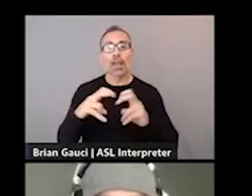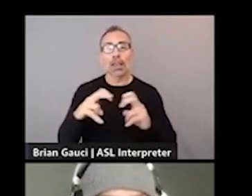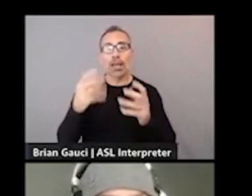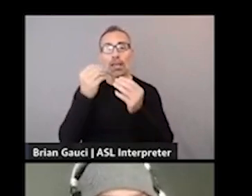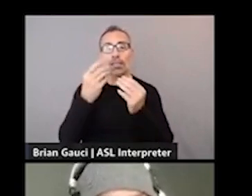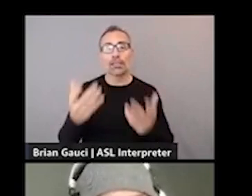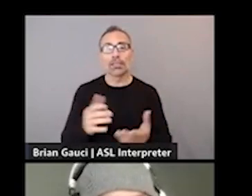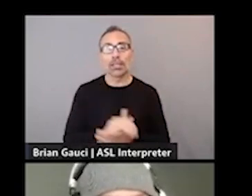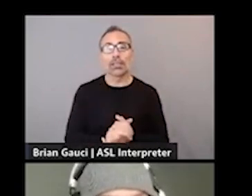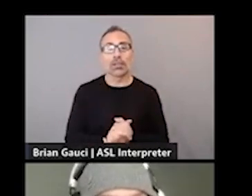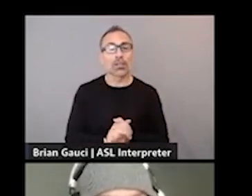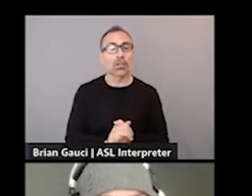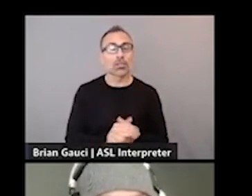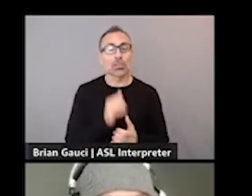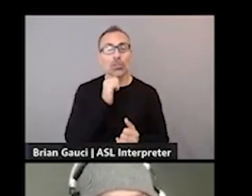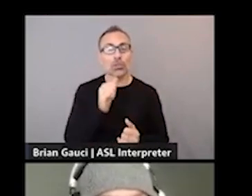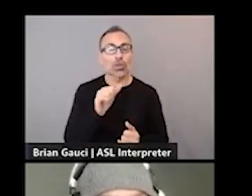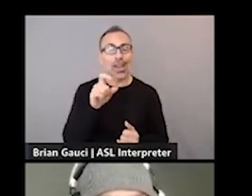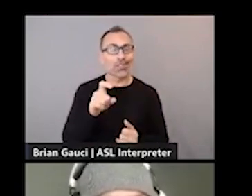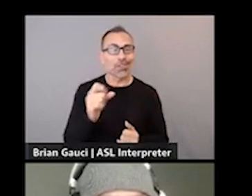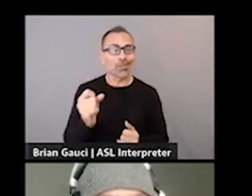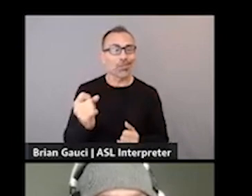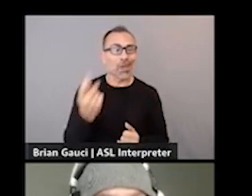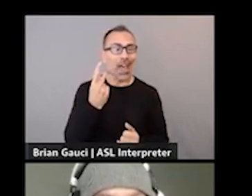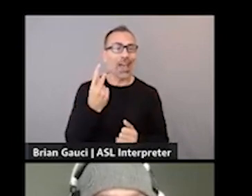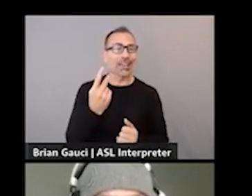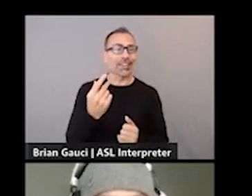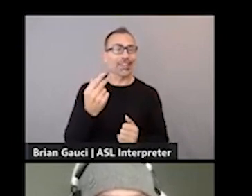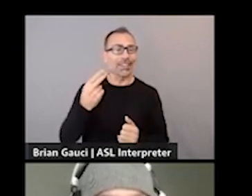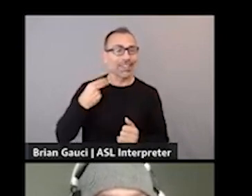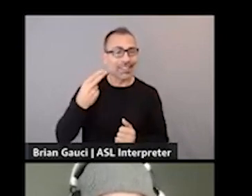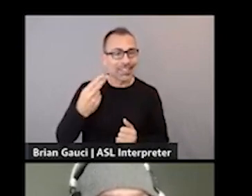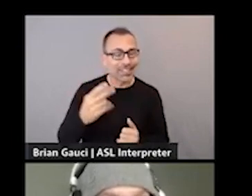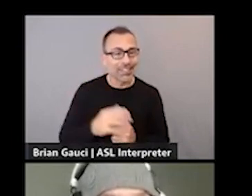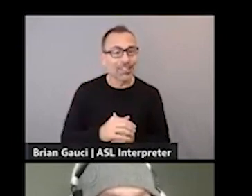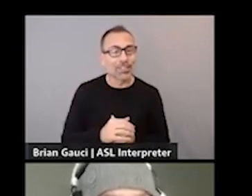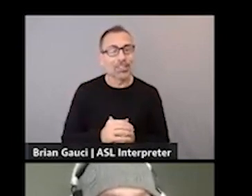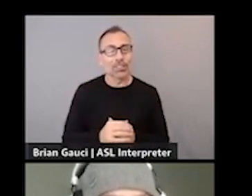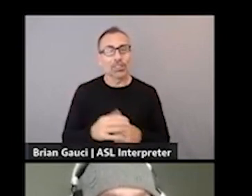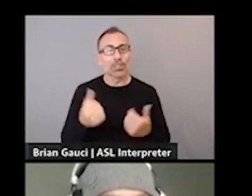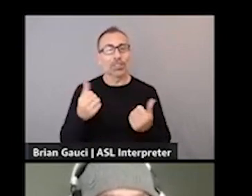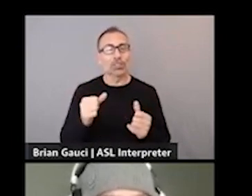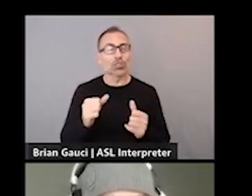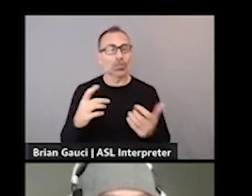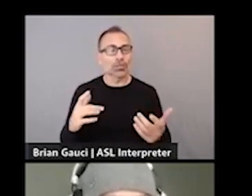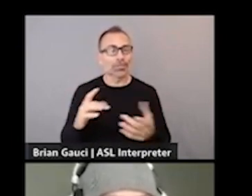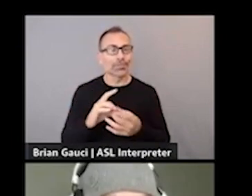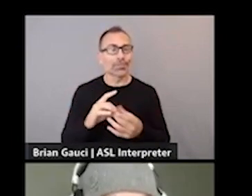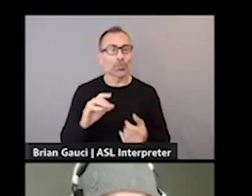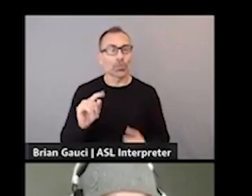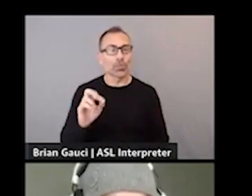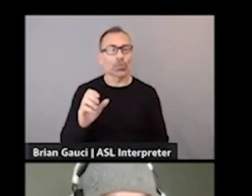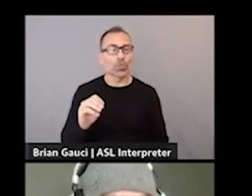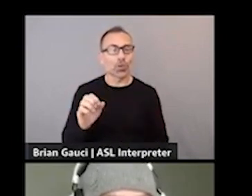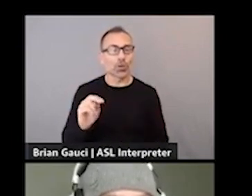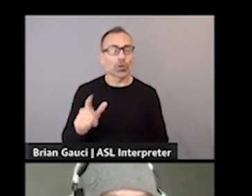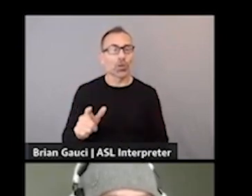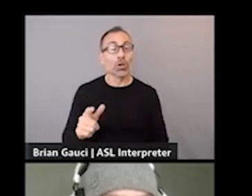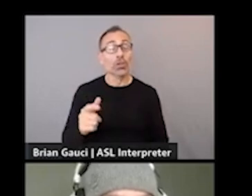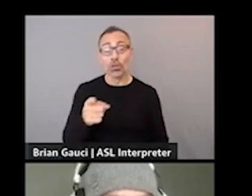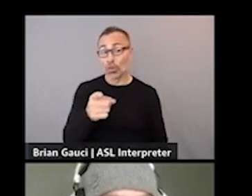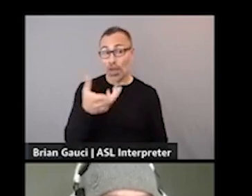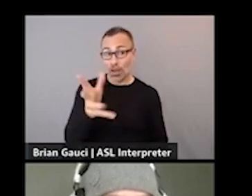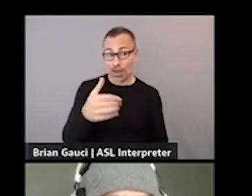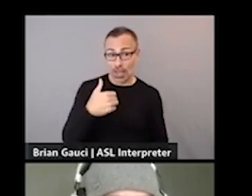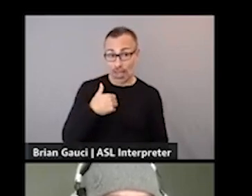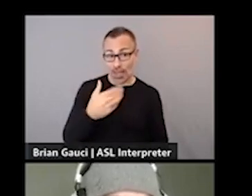to go back in the history and do like cat, etc. into your terminal. So see, I have some of the data, which is